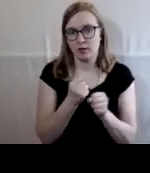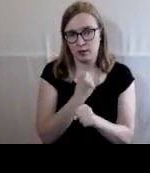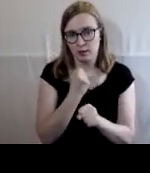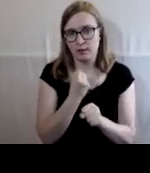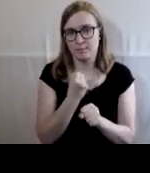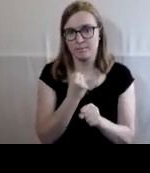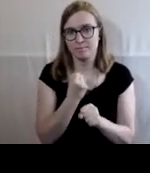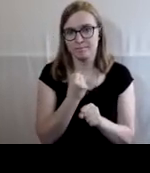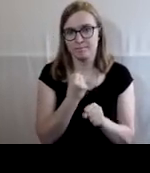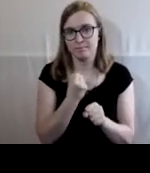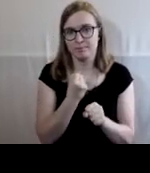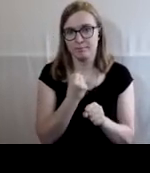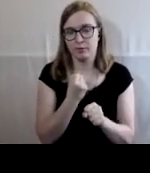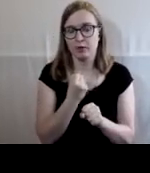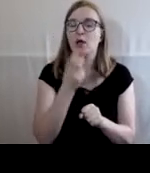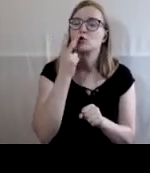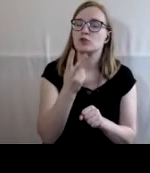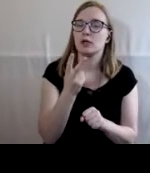the academic literature